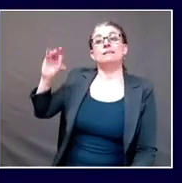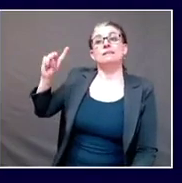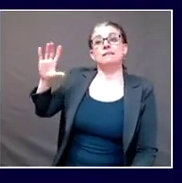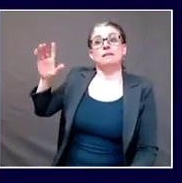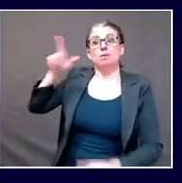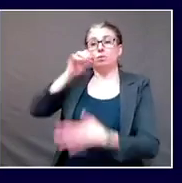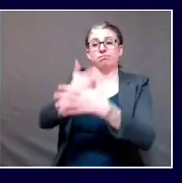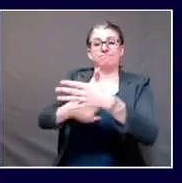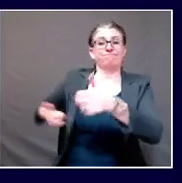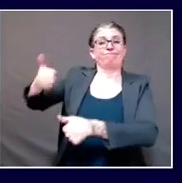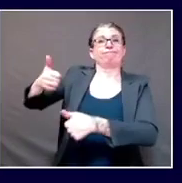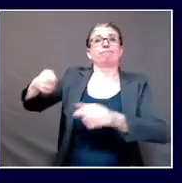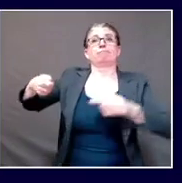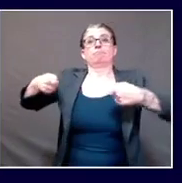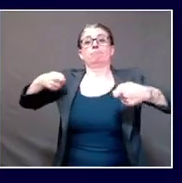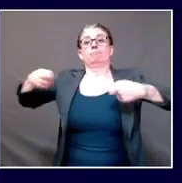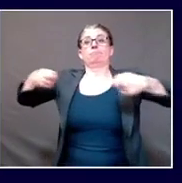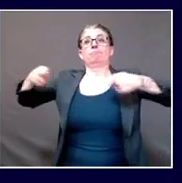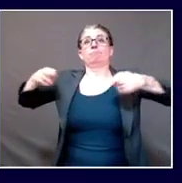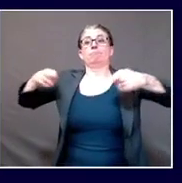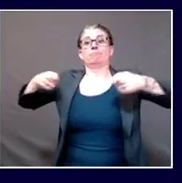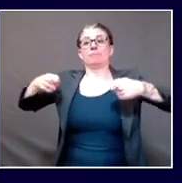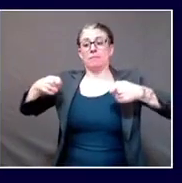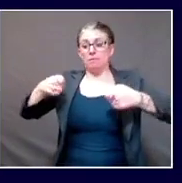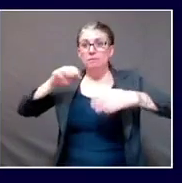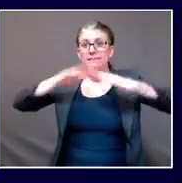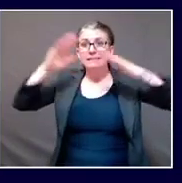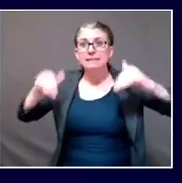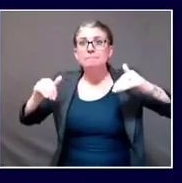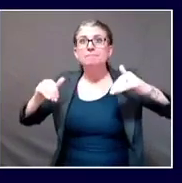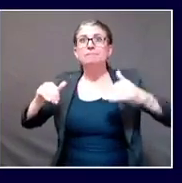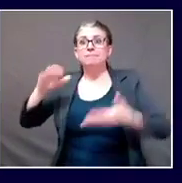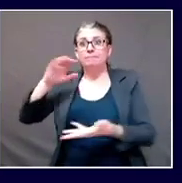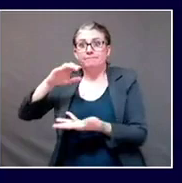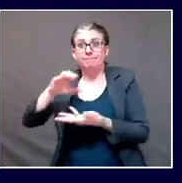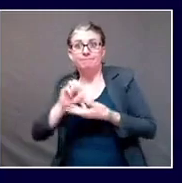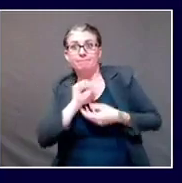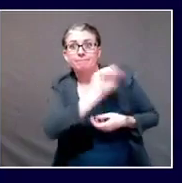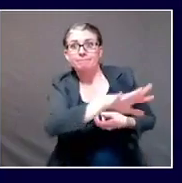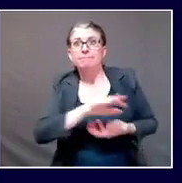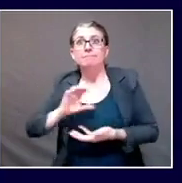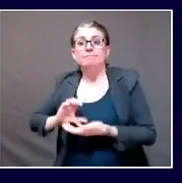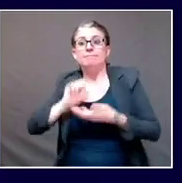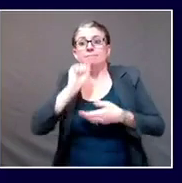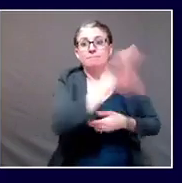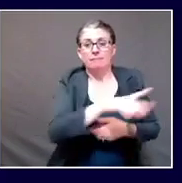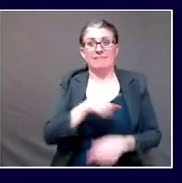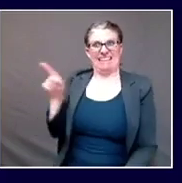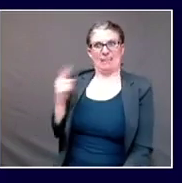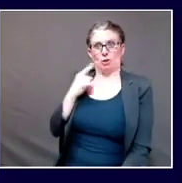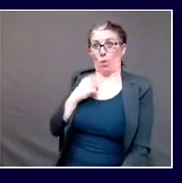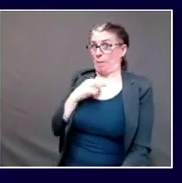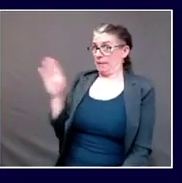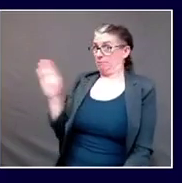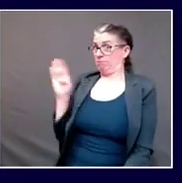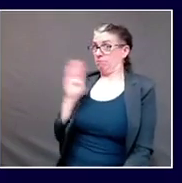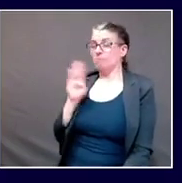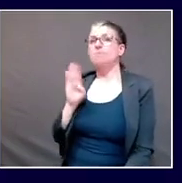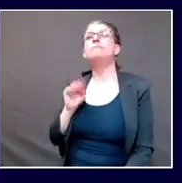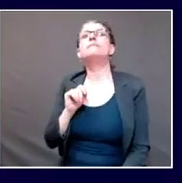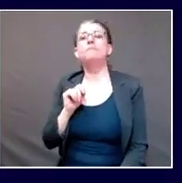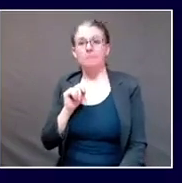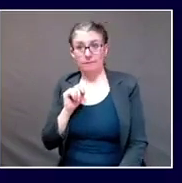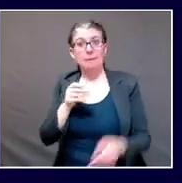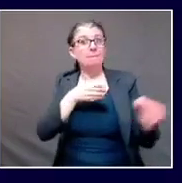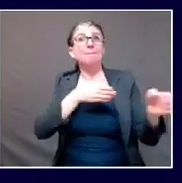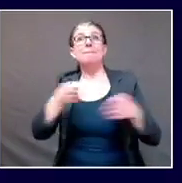that there would be a two-week preparation period between when states activated that partnership